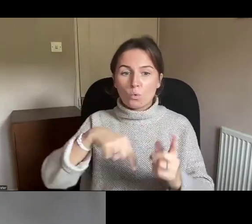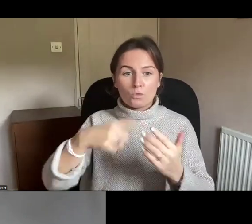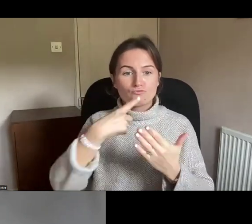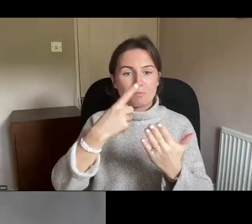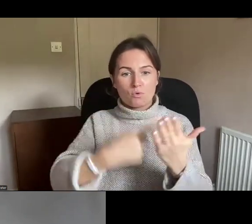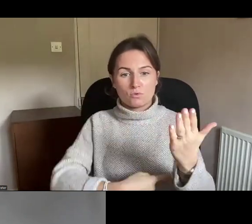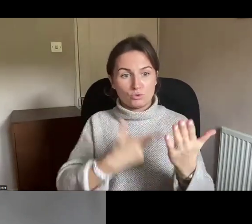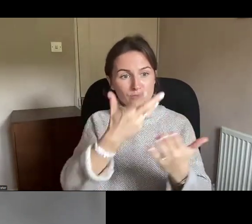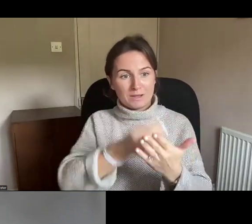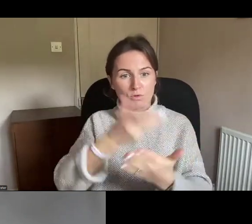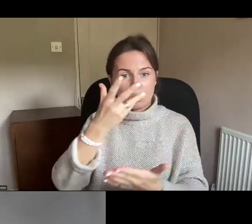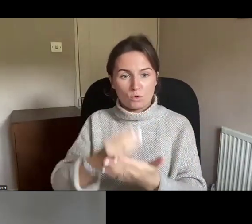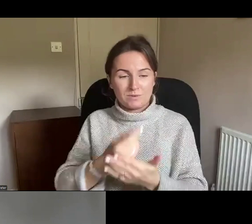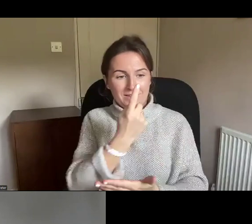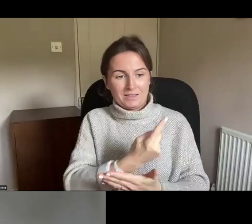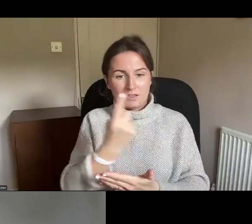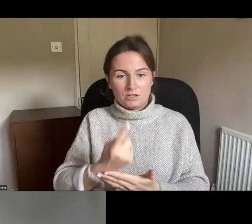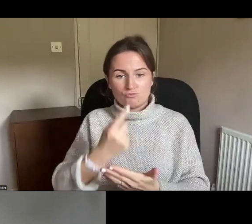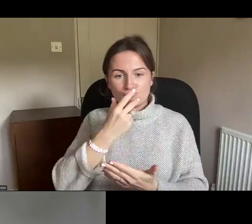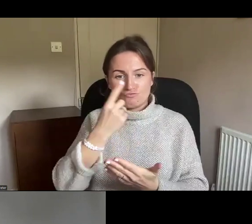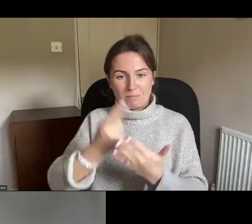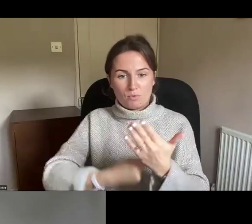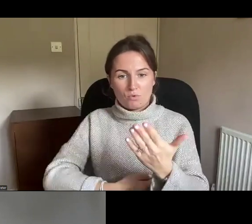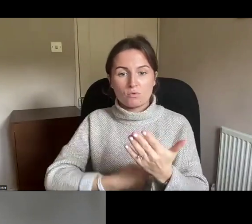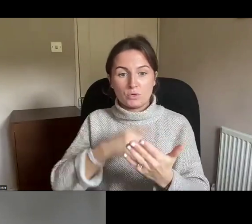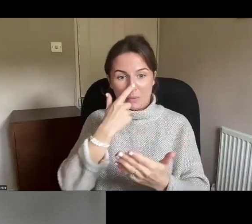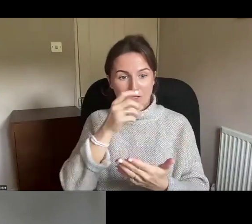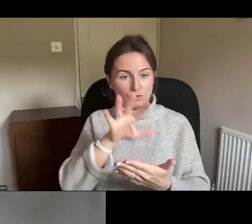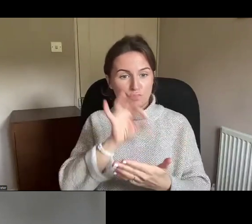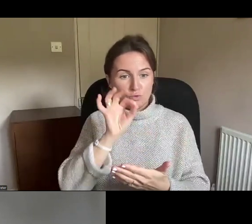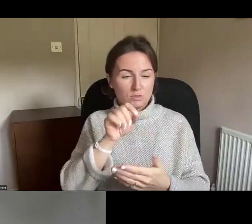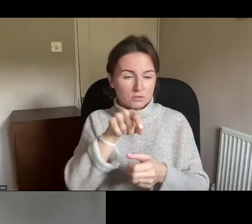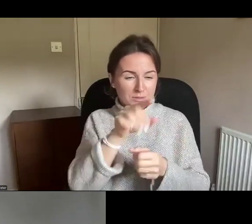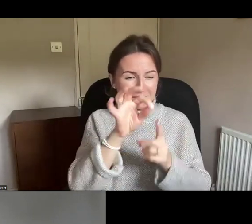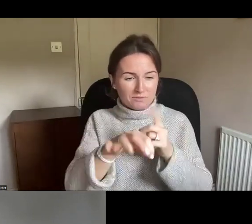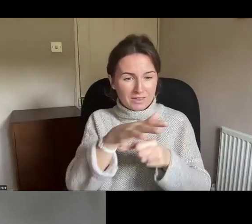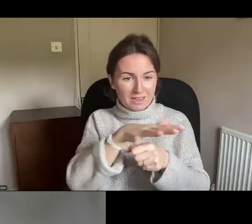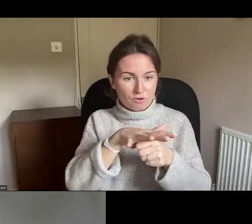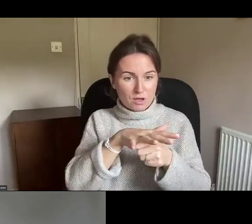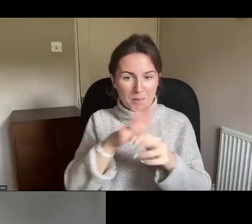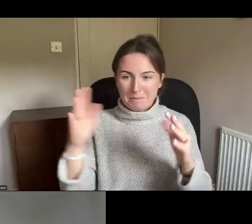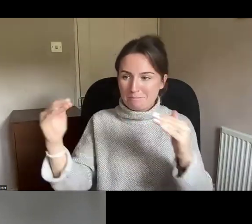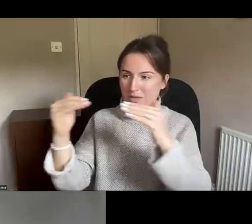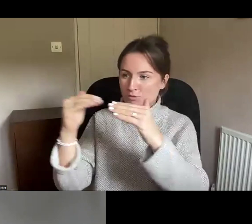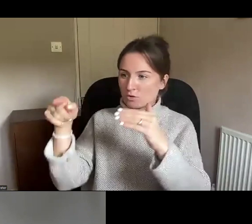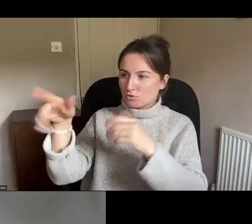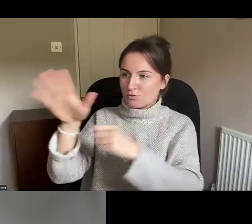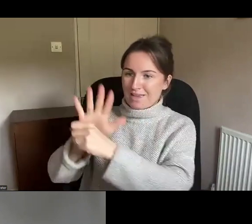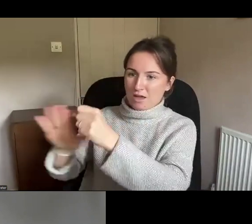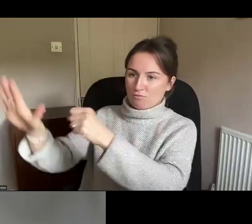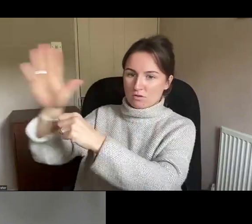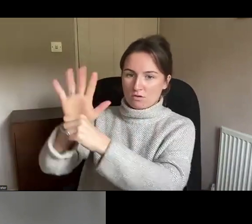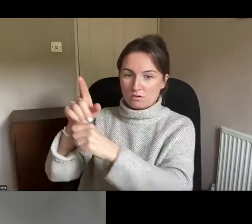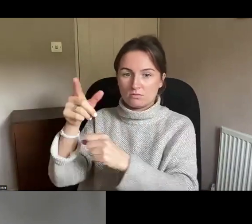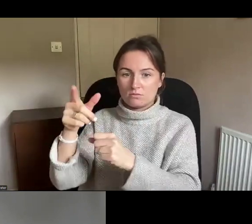each report, if you choose a certain area, you can benchmark against the region that area is in and also the national